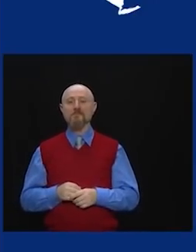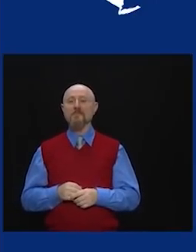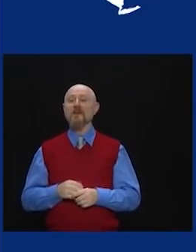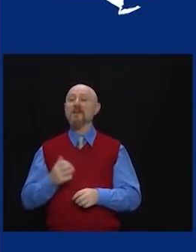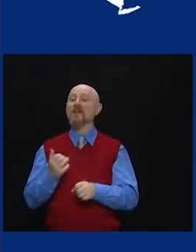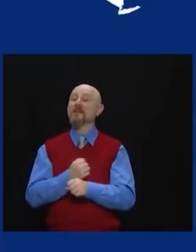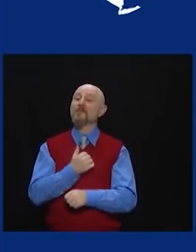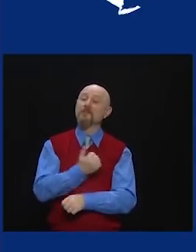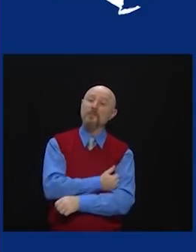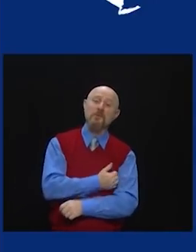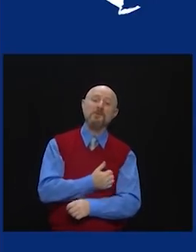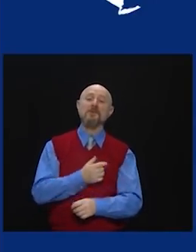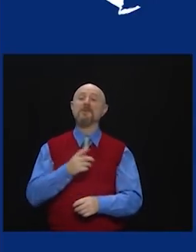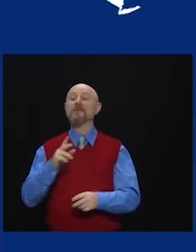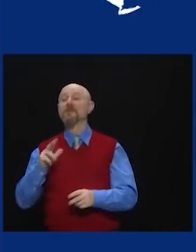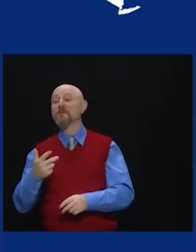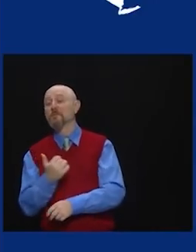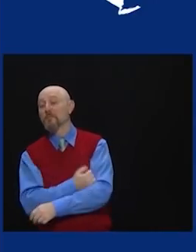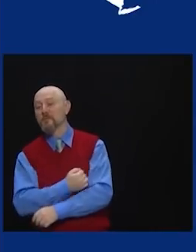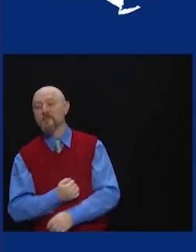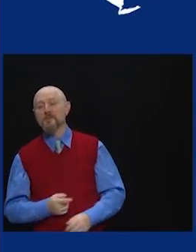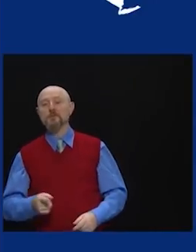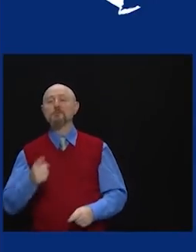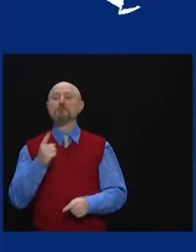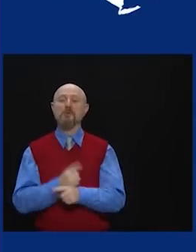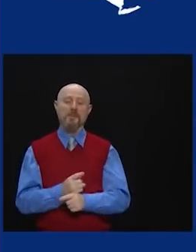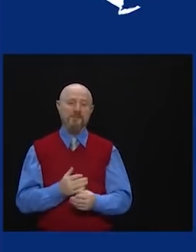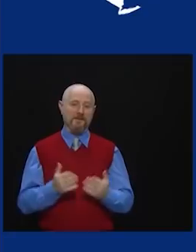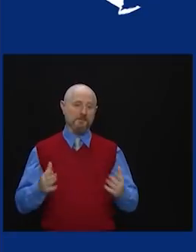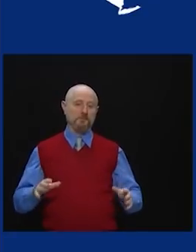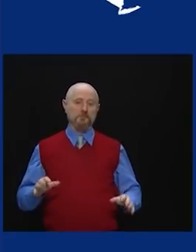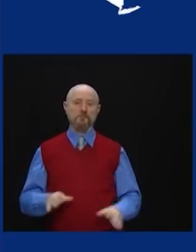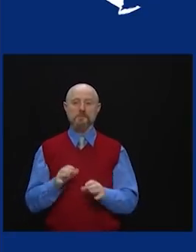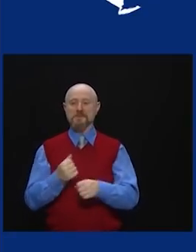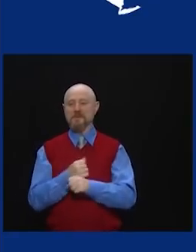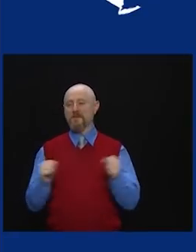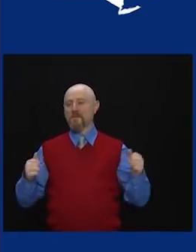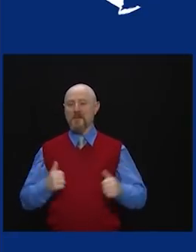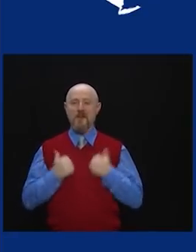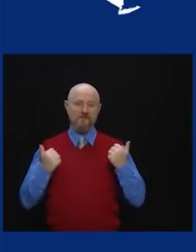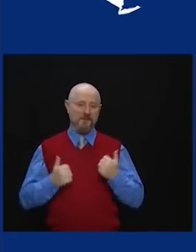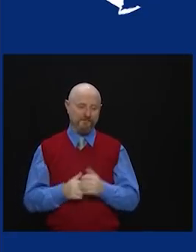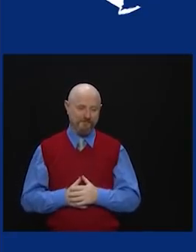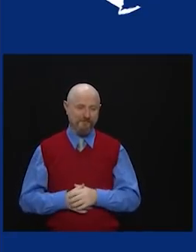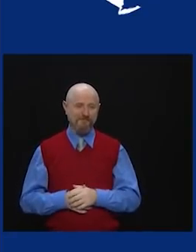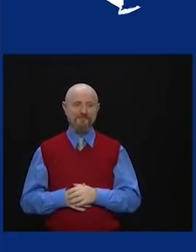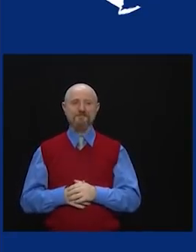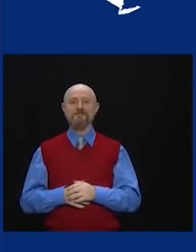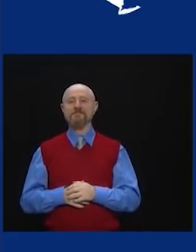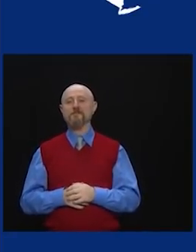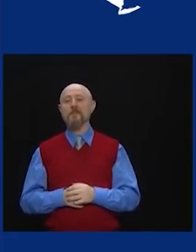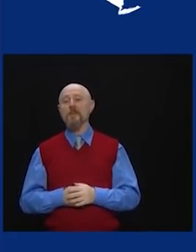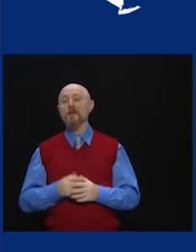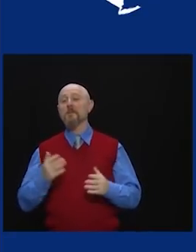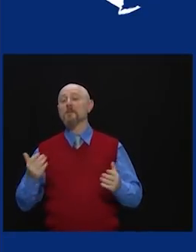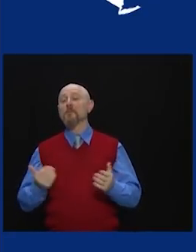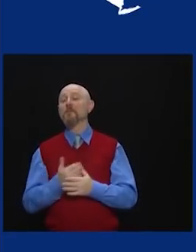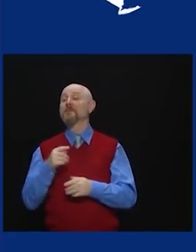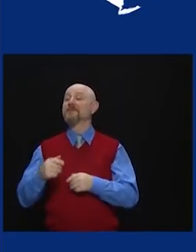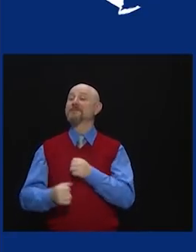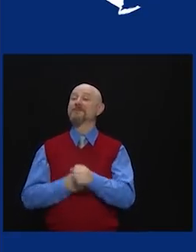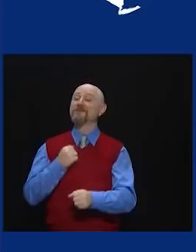boosted. It's the right thing to do, and it saves lives. And may the new year bring you lots of good